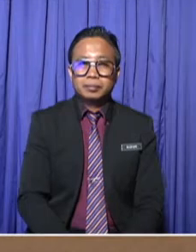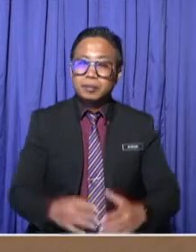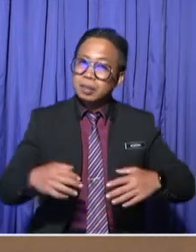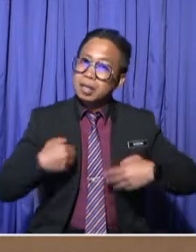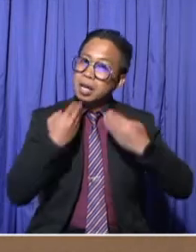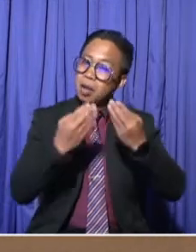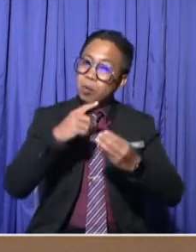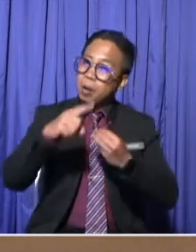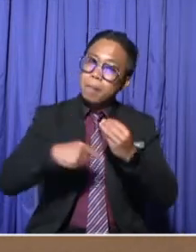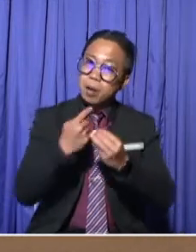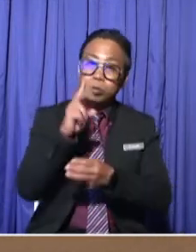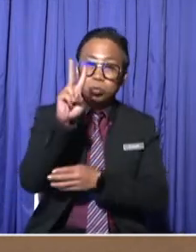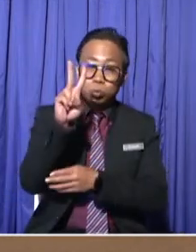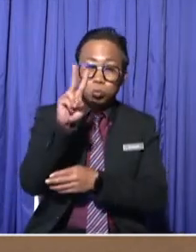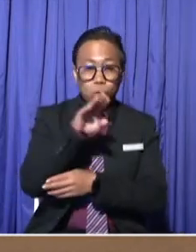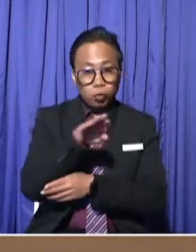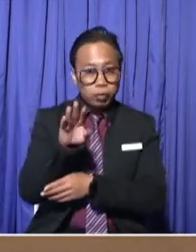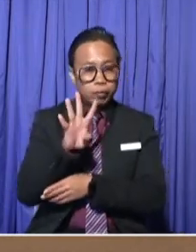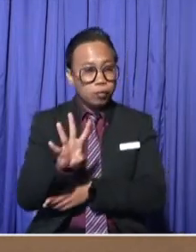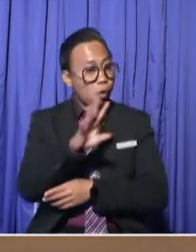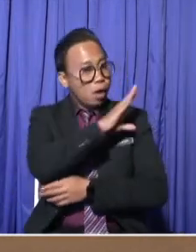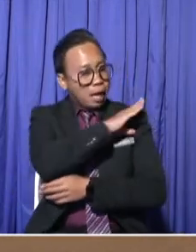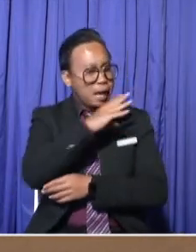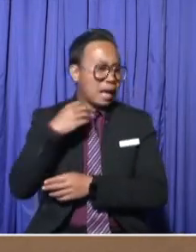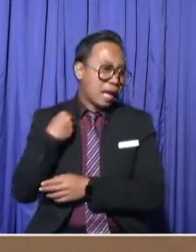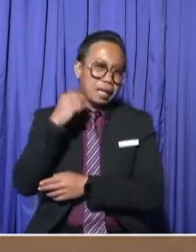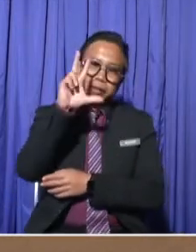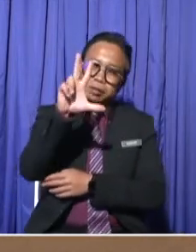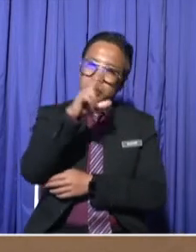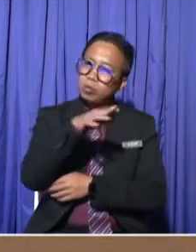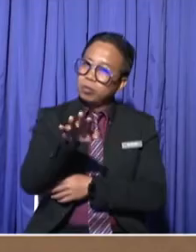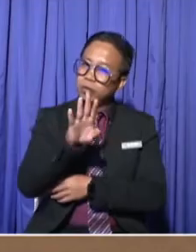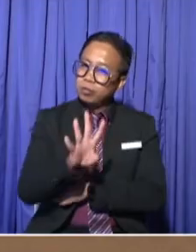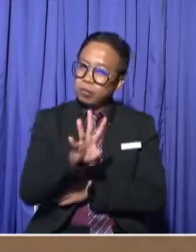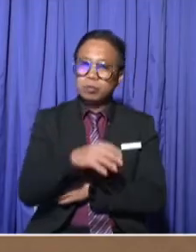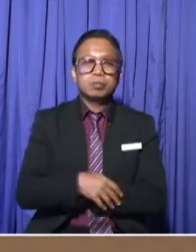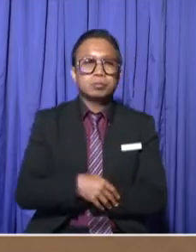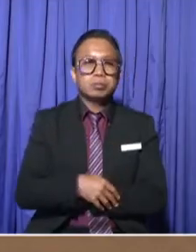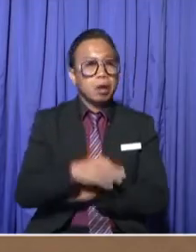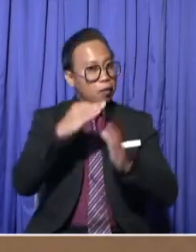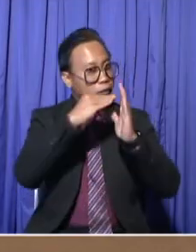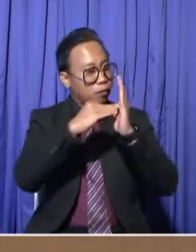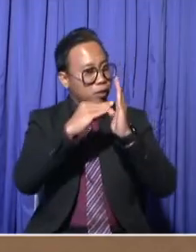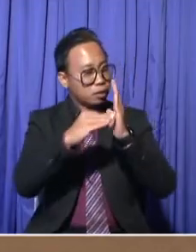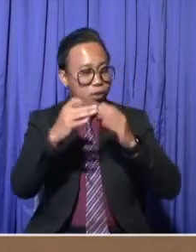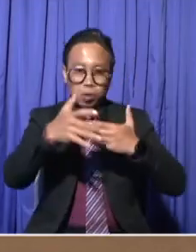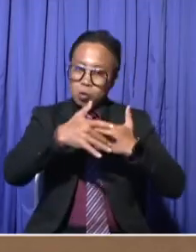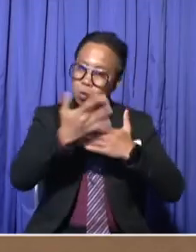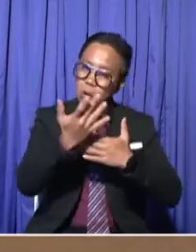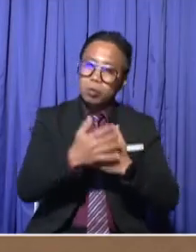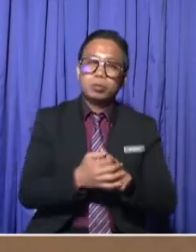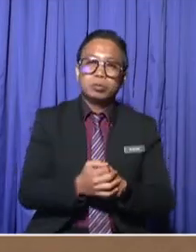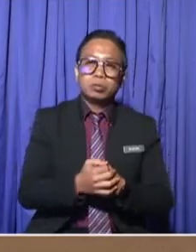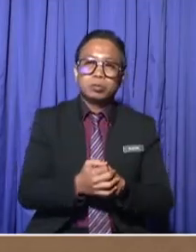How about 2/4 and 3/4? Are there fractions called